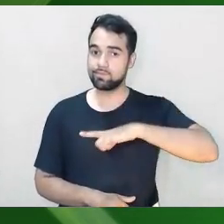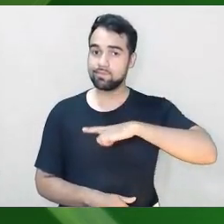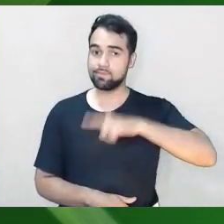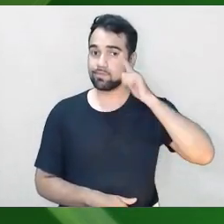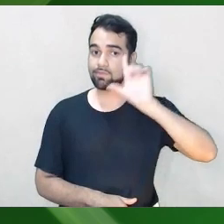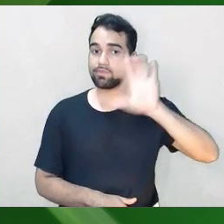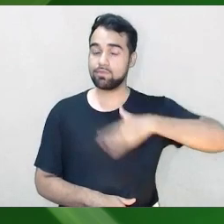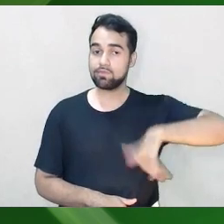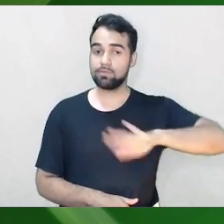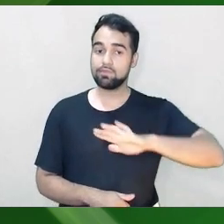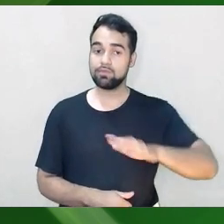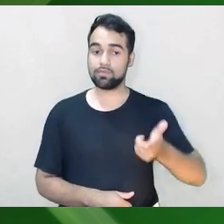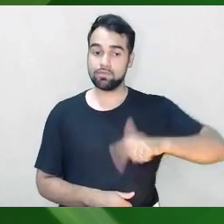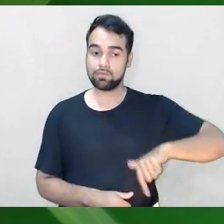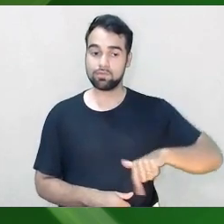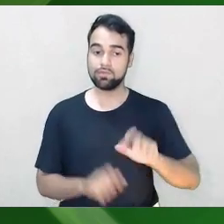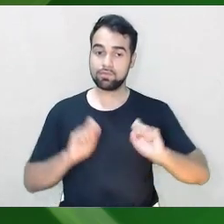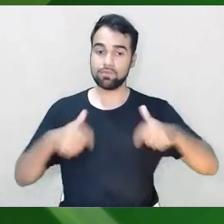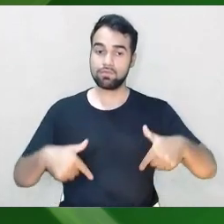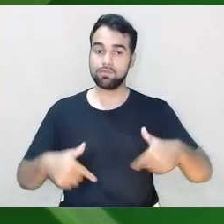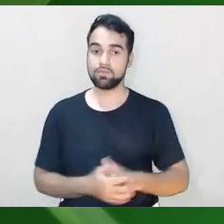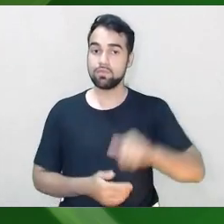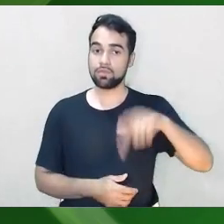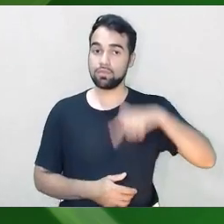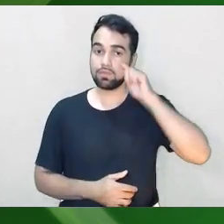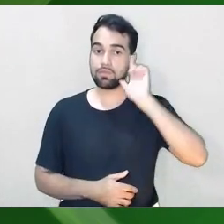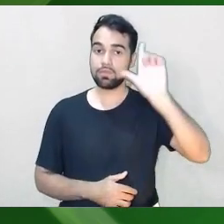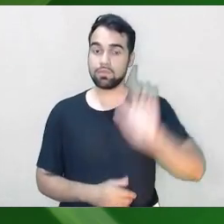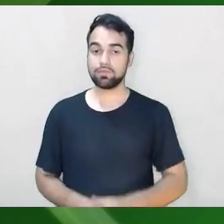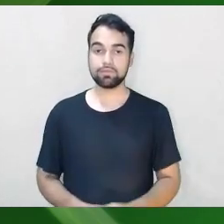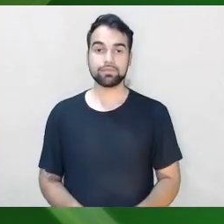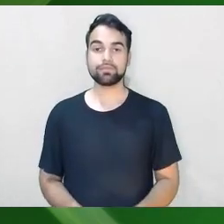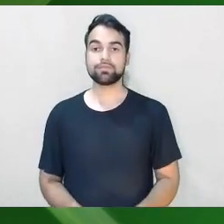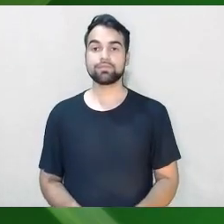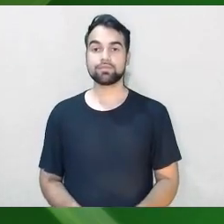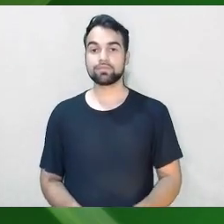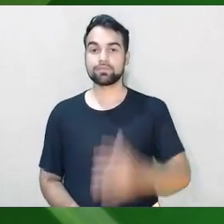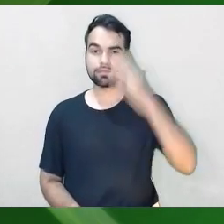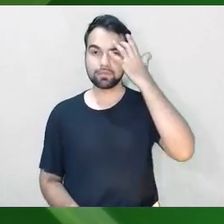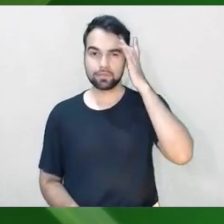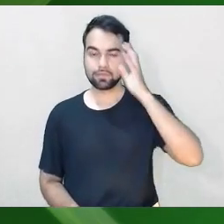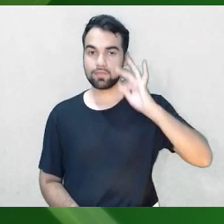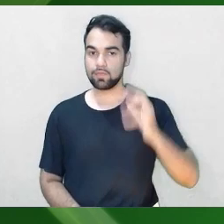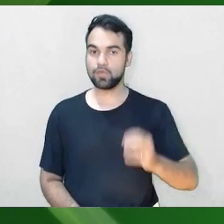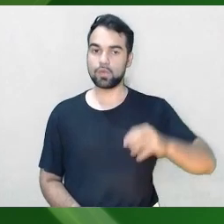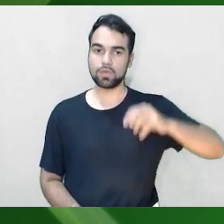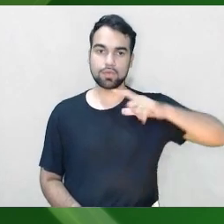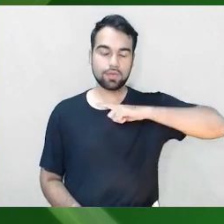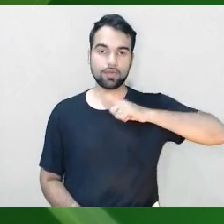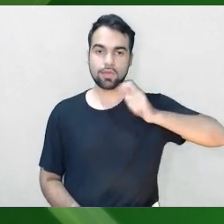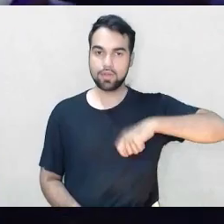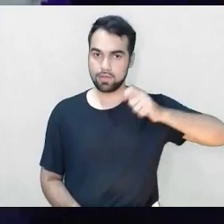gain. So the reaction becomes pro-action. In addition to that, we can reduce costs for